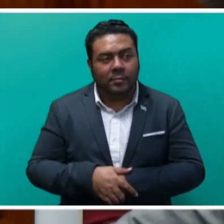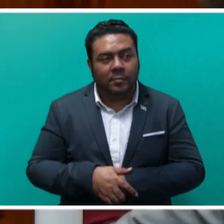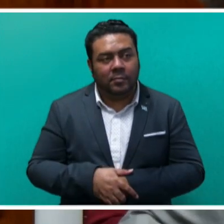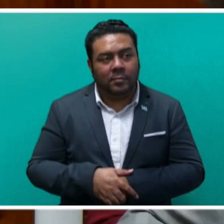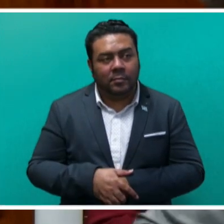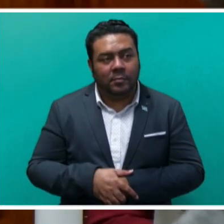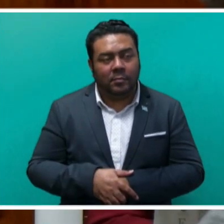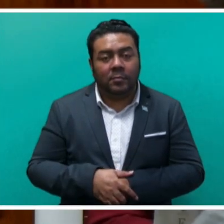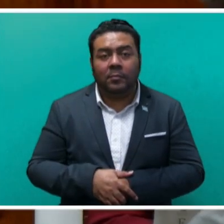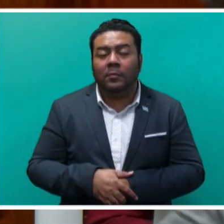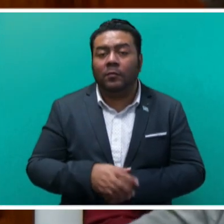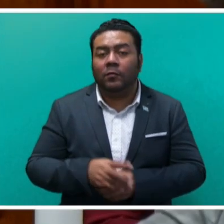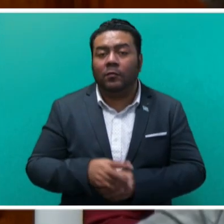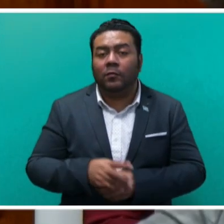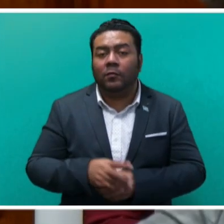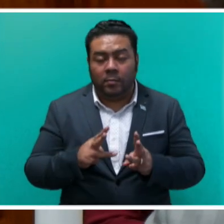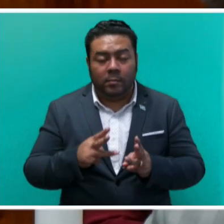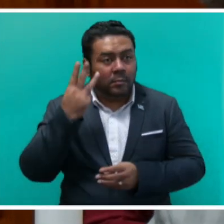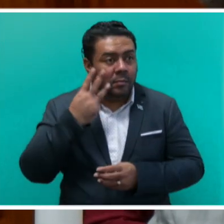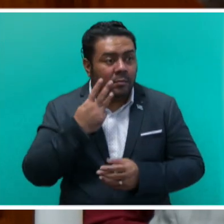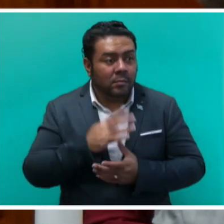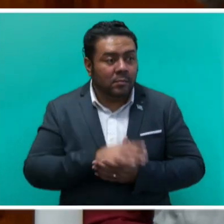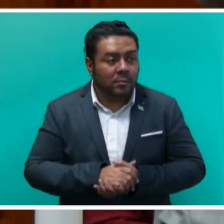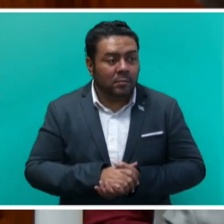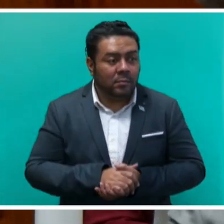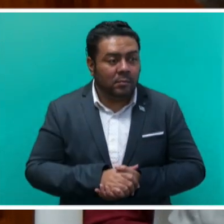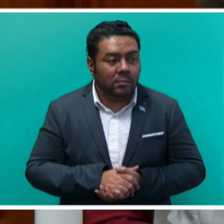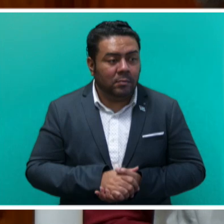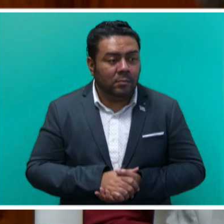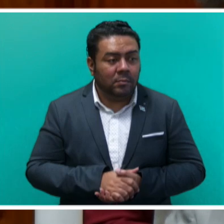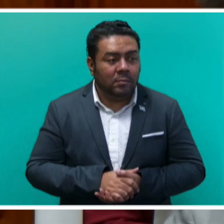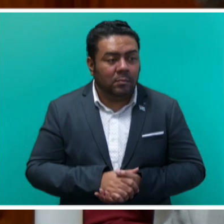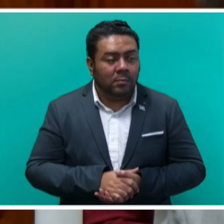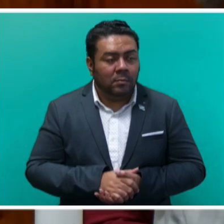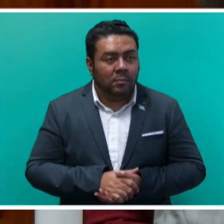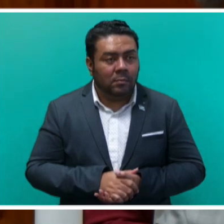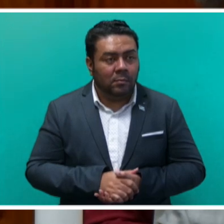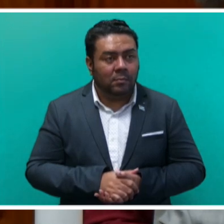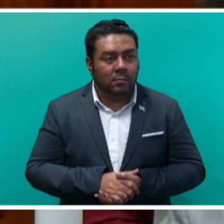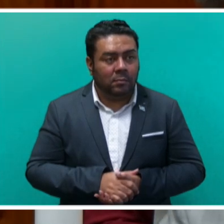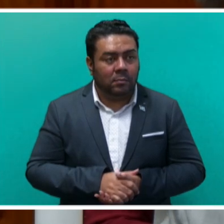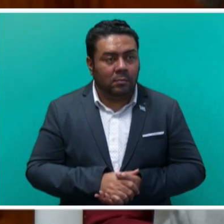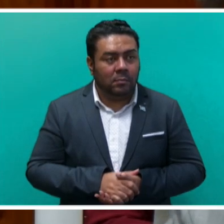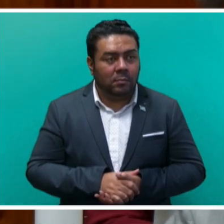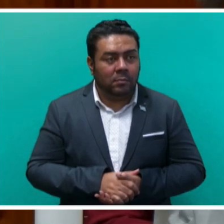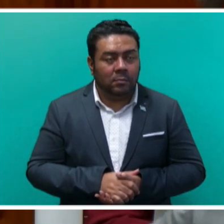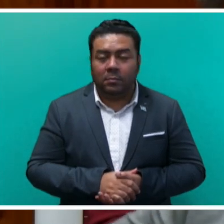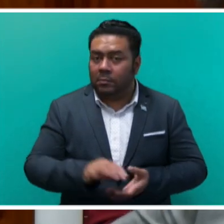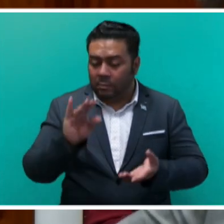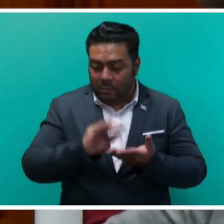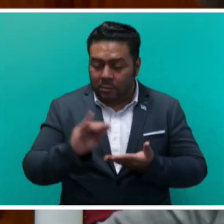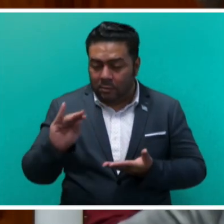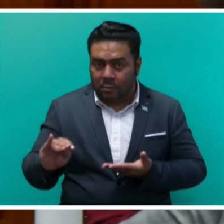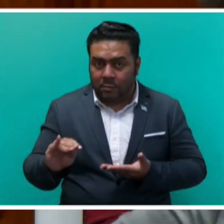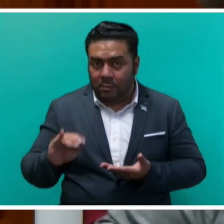the cause for women, but business in general, Honourable Speaker. So as you can see, sir, the grant at